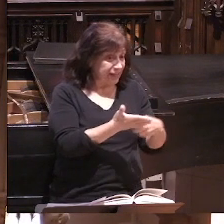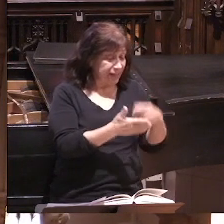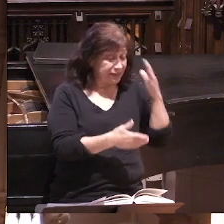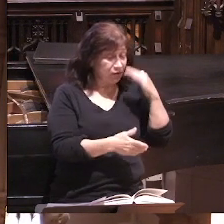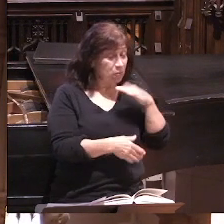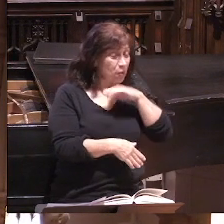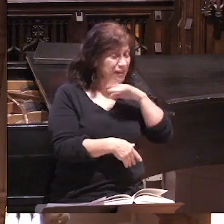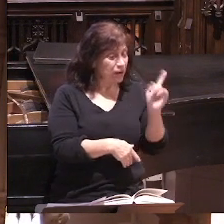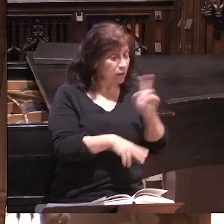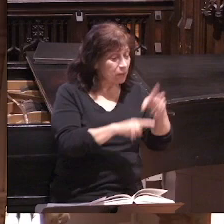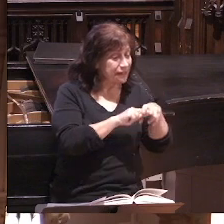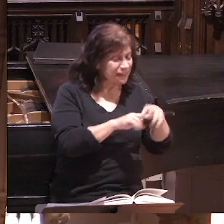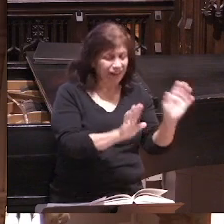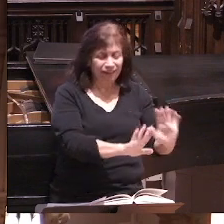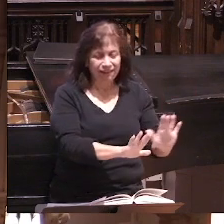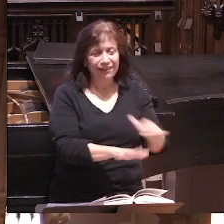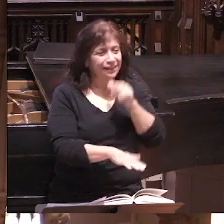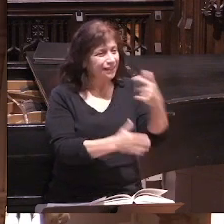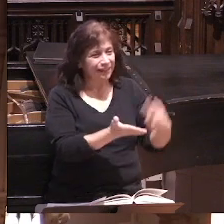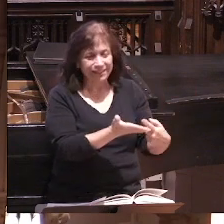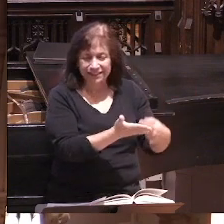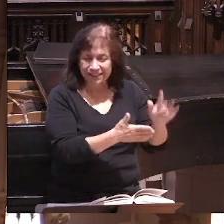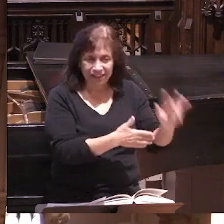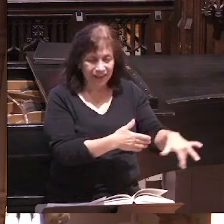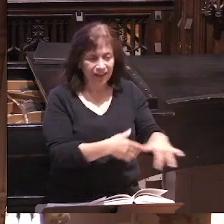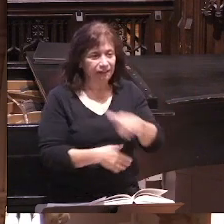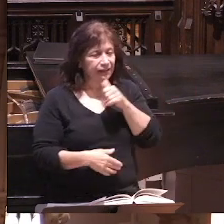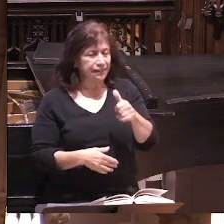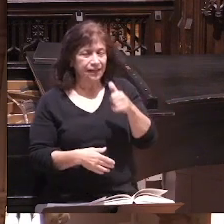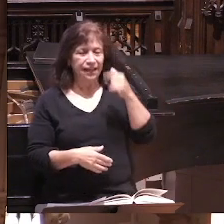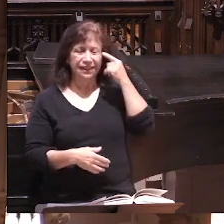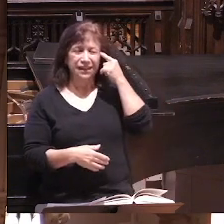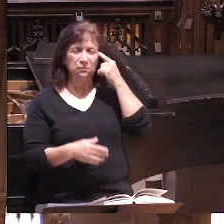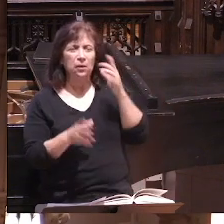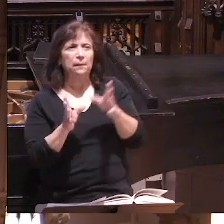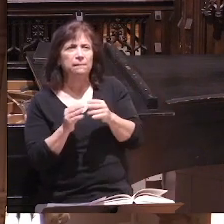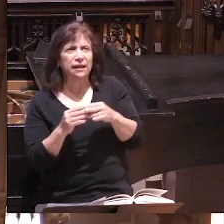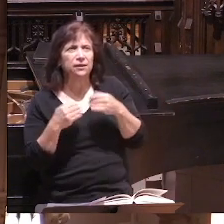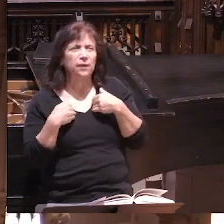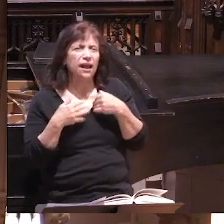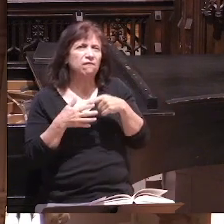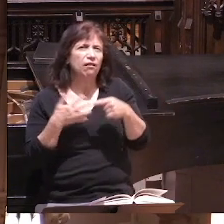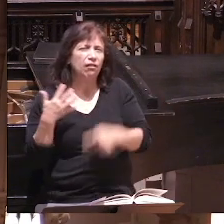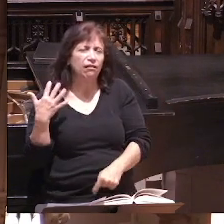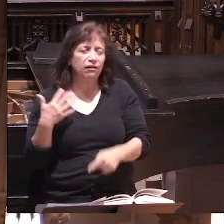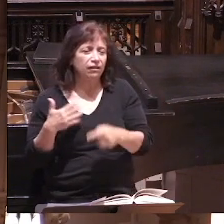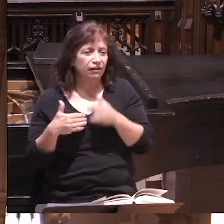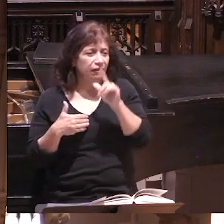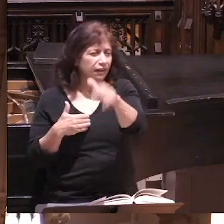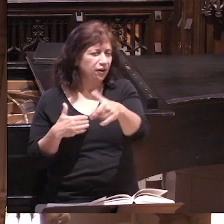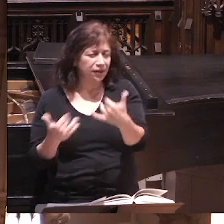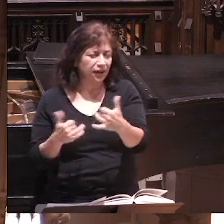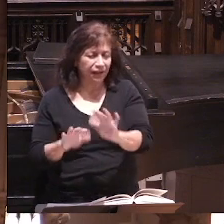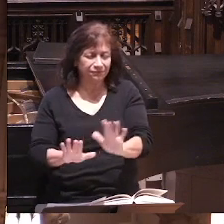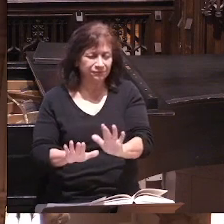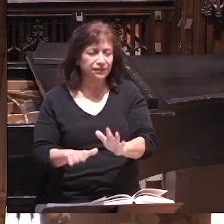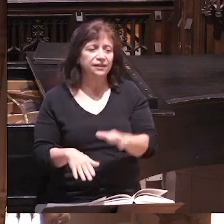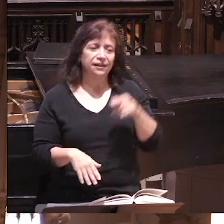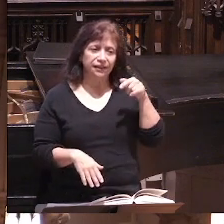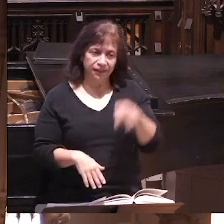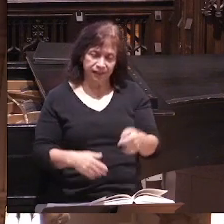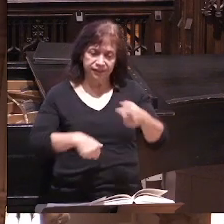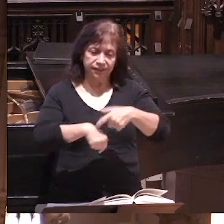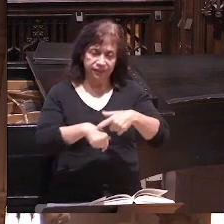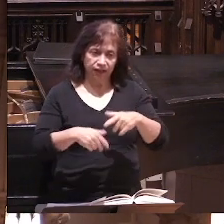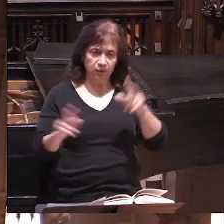Head. It's not a time to think about what meetings we have afterwards. It's a time where